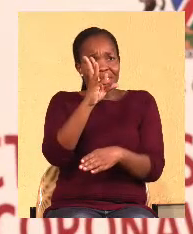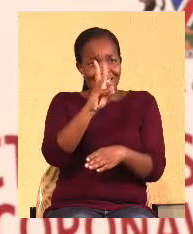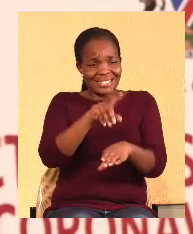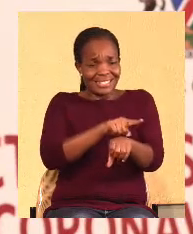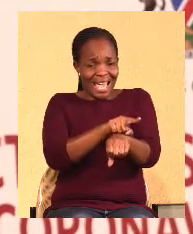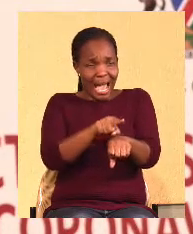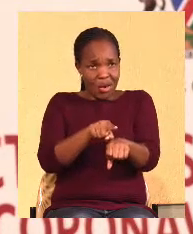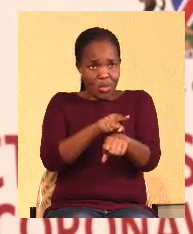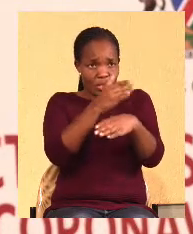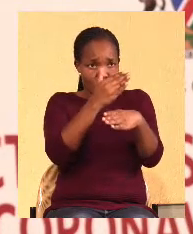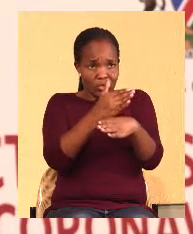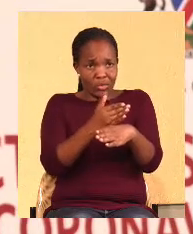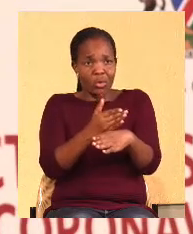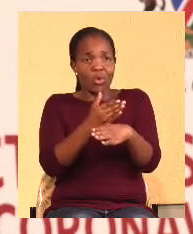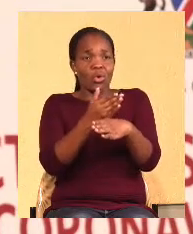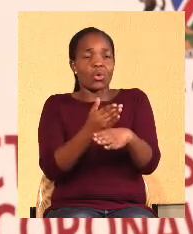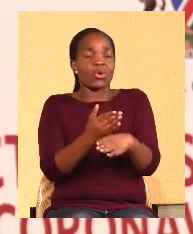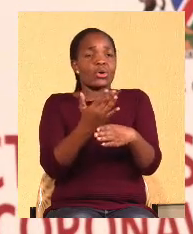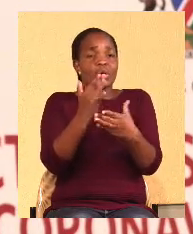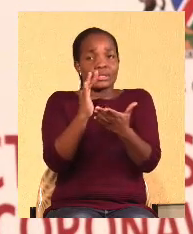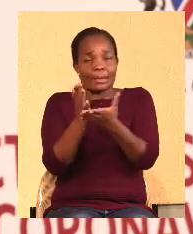I said, we are operating 24 hours.